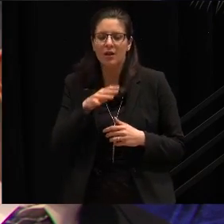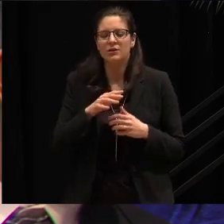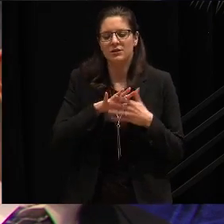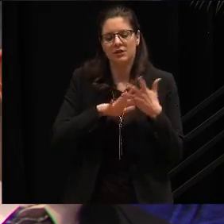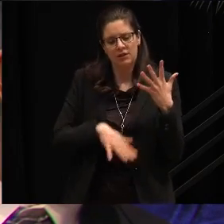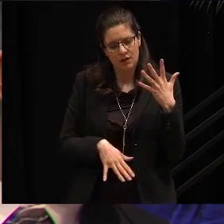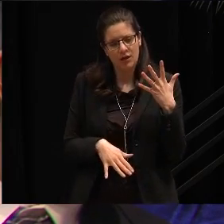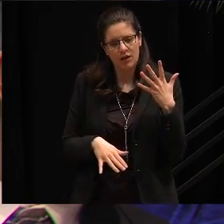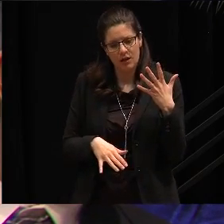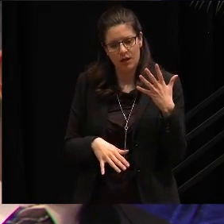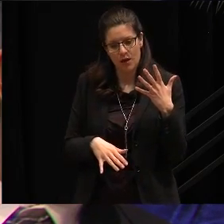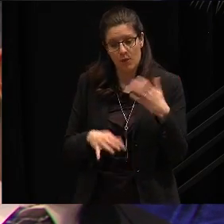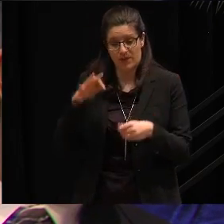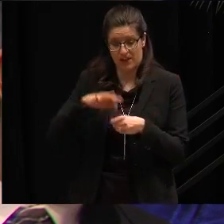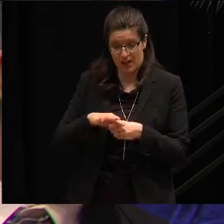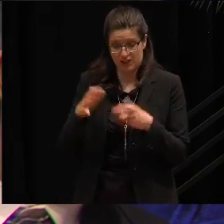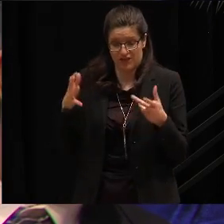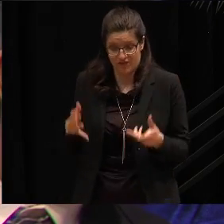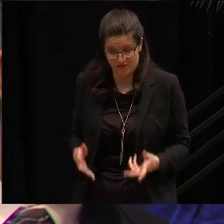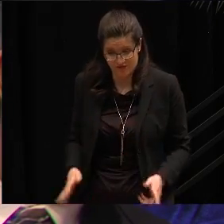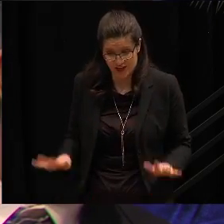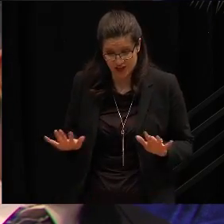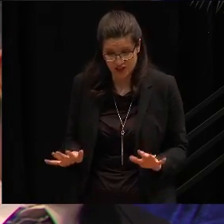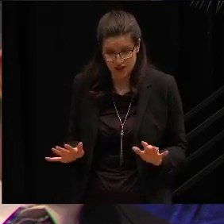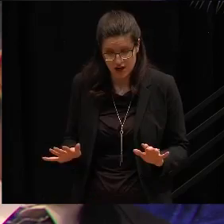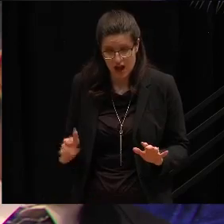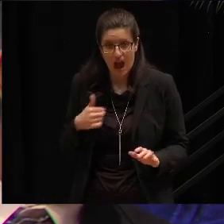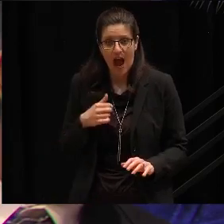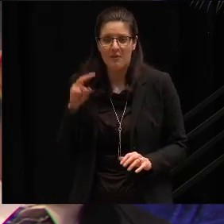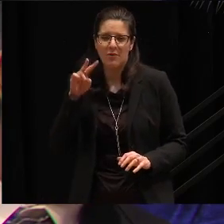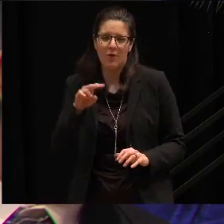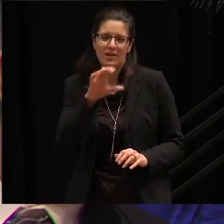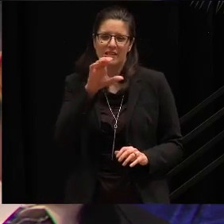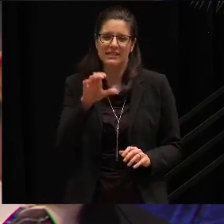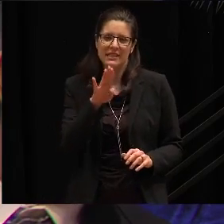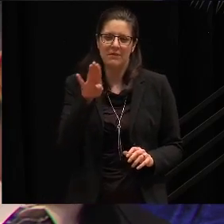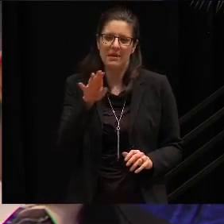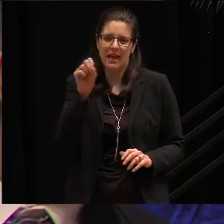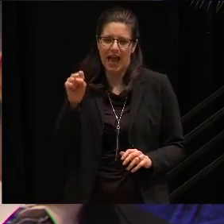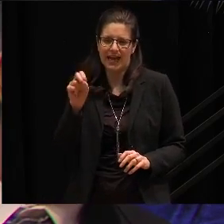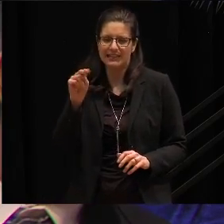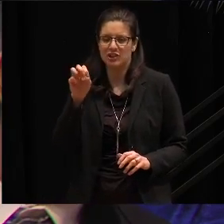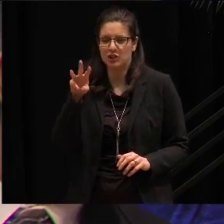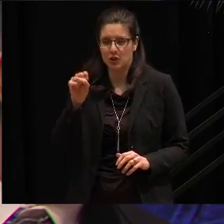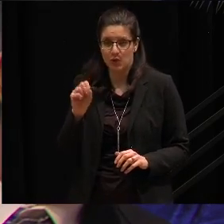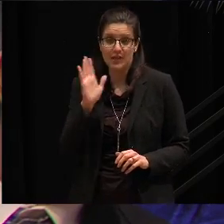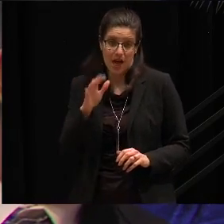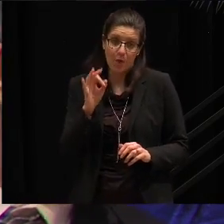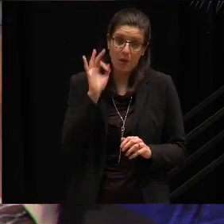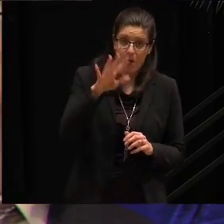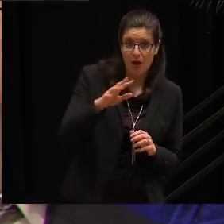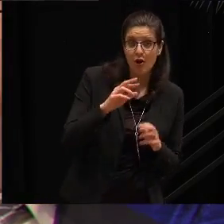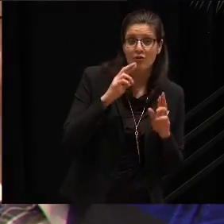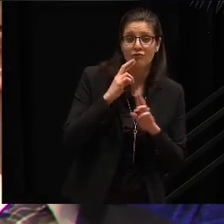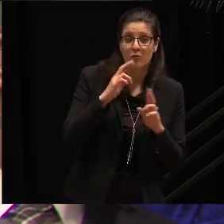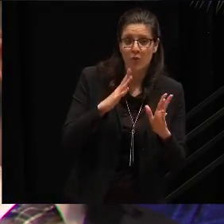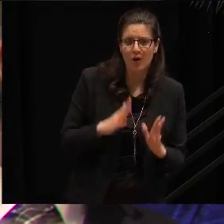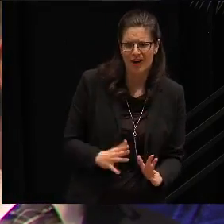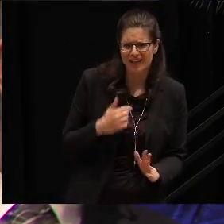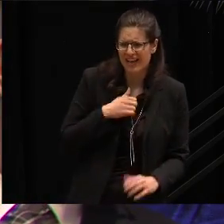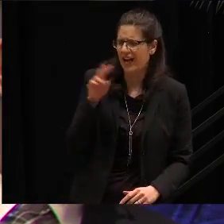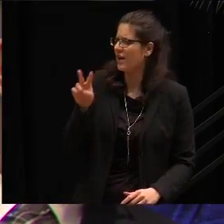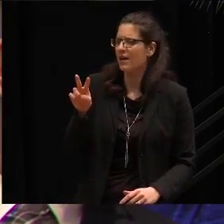that after the election, and I'd be watching CBS Network News, and I'm going to call out a couple reporters, that I